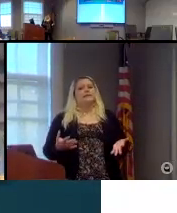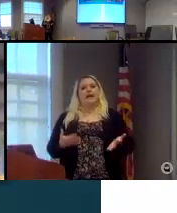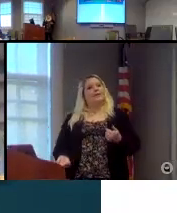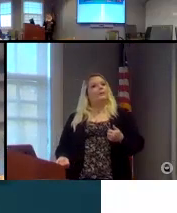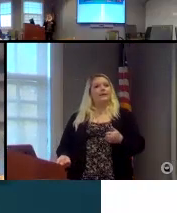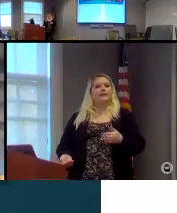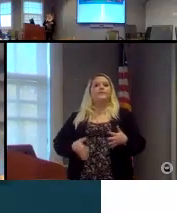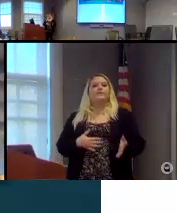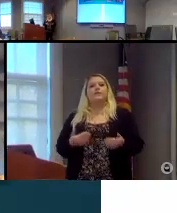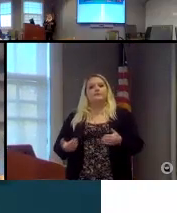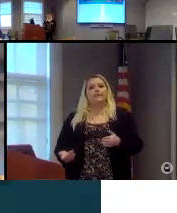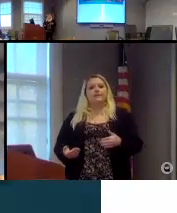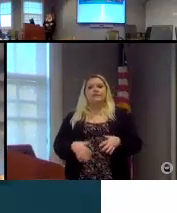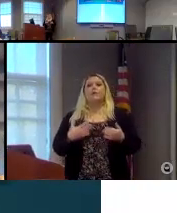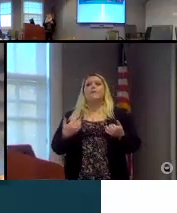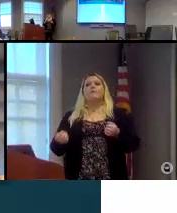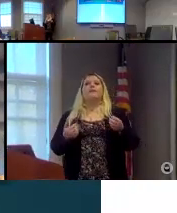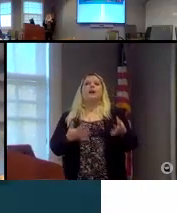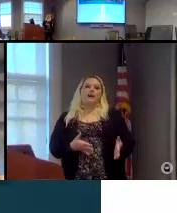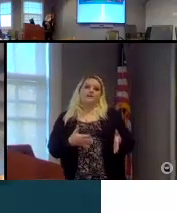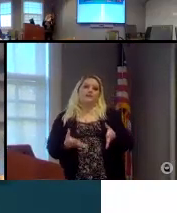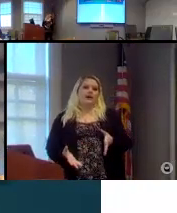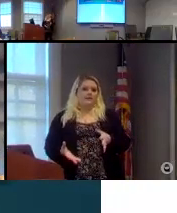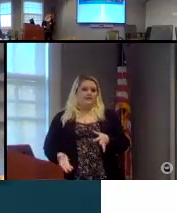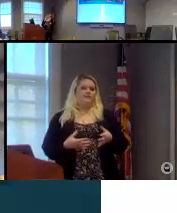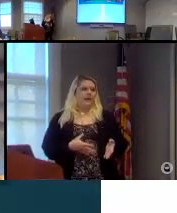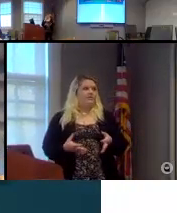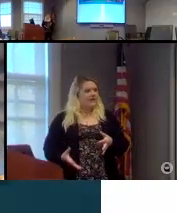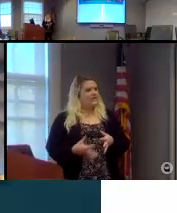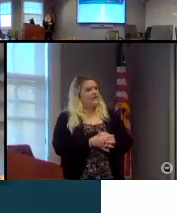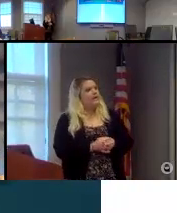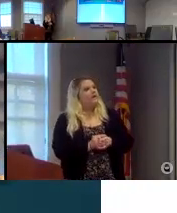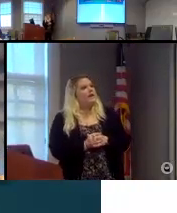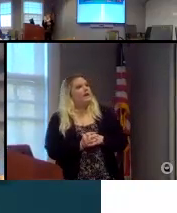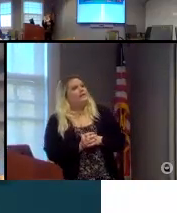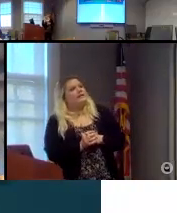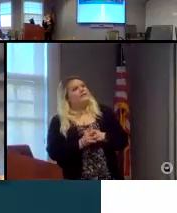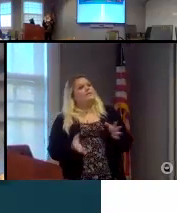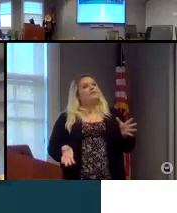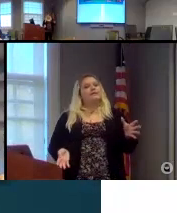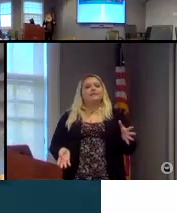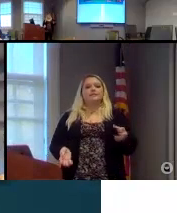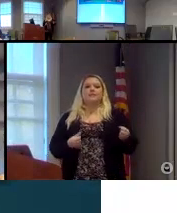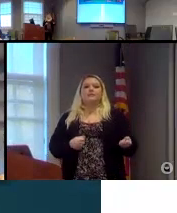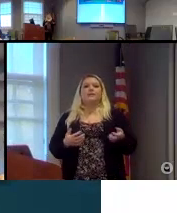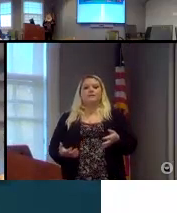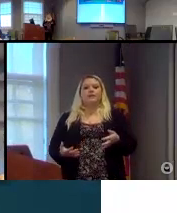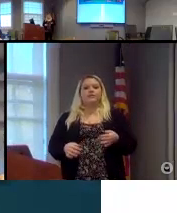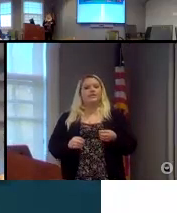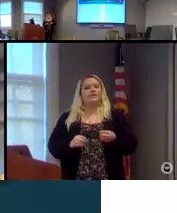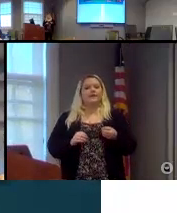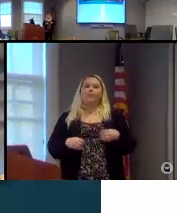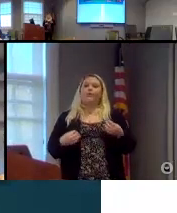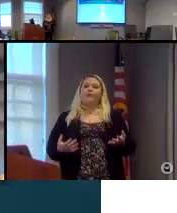we couldn't even get accurate coordinates for certain places because of that protection. And then some of the data sets that we